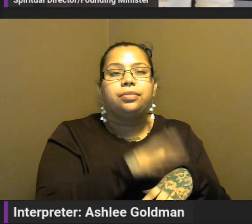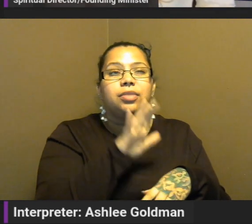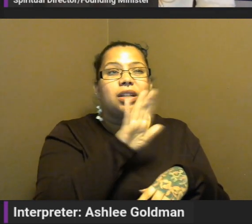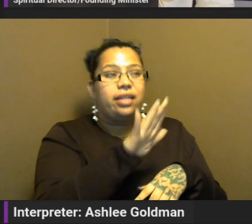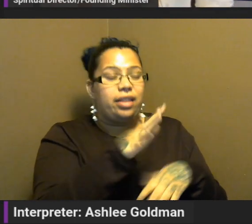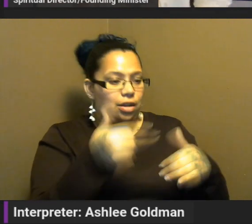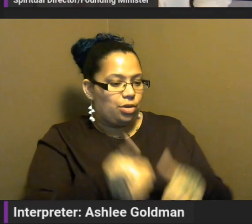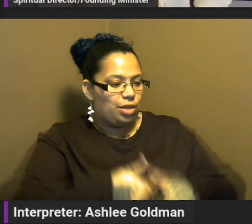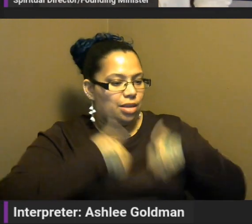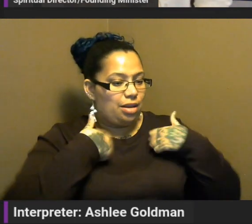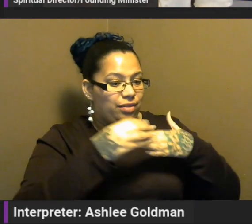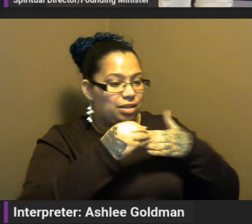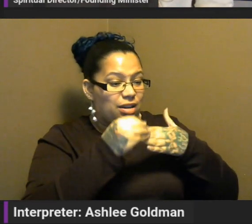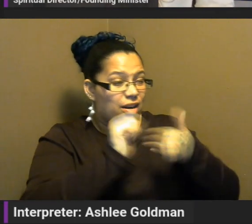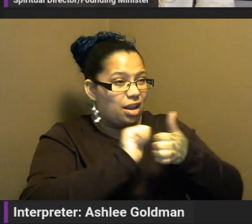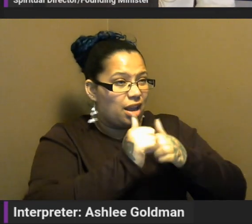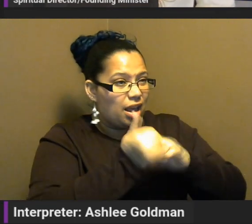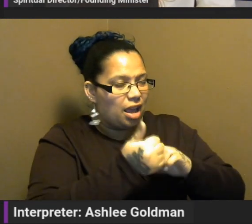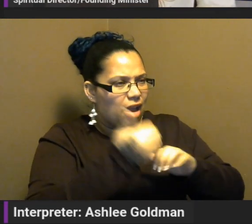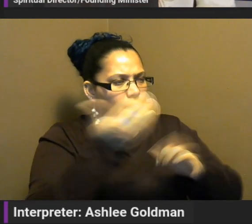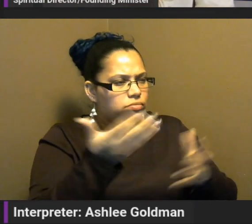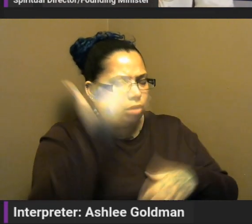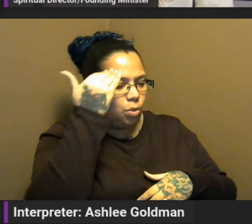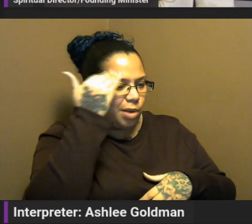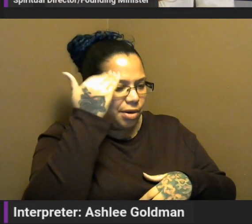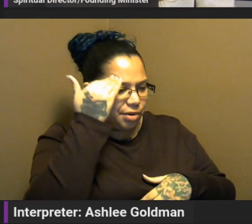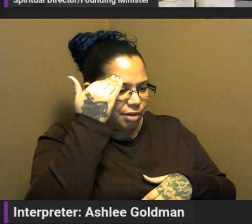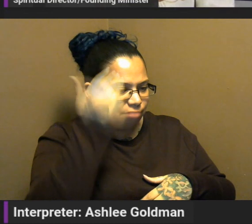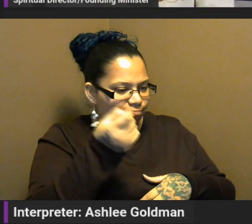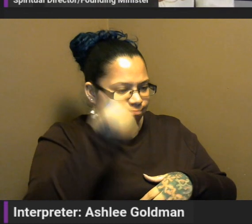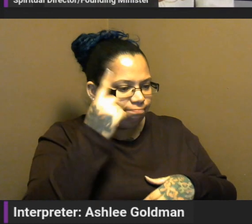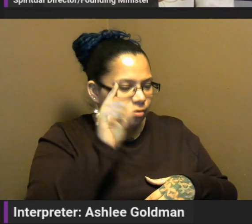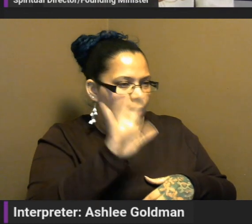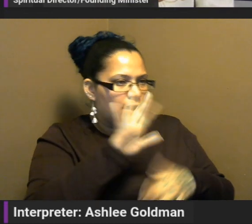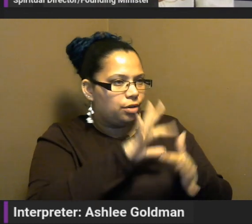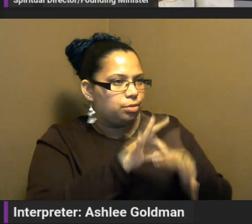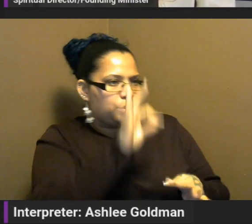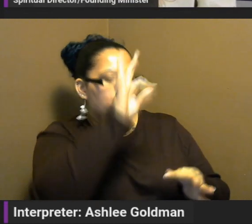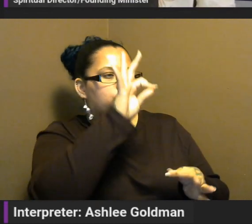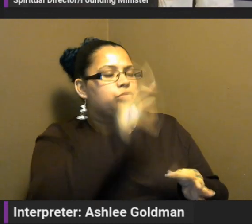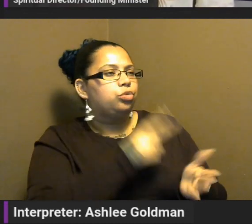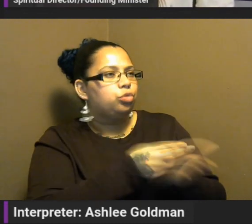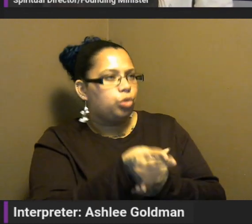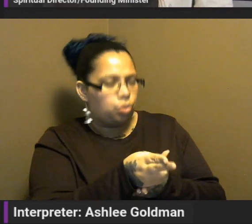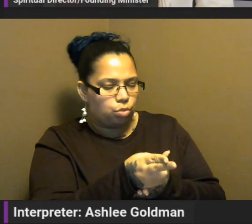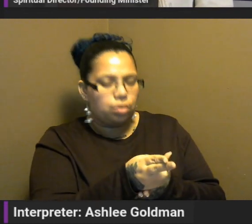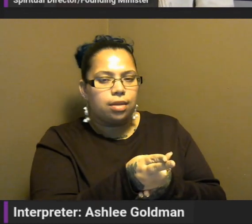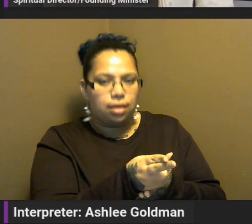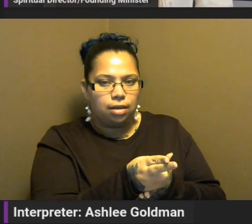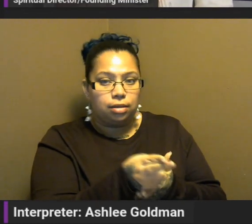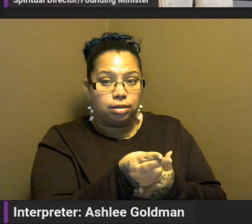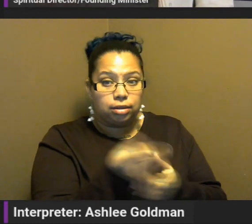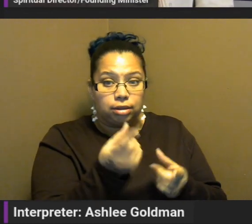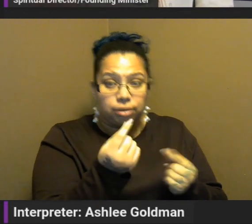the awareness and the recognition of one's spiritual truth, which is to know courage